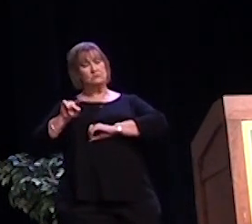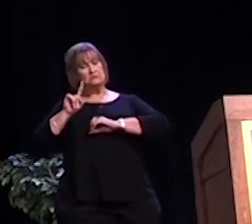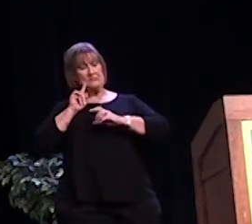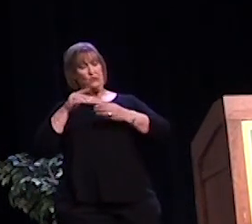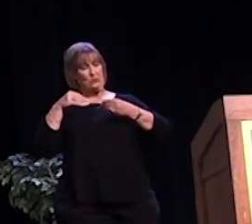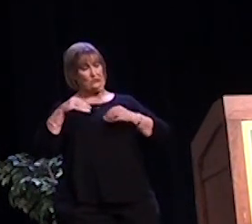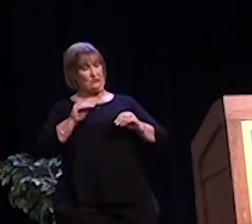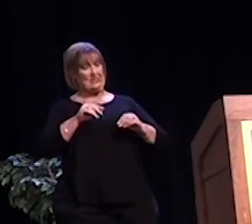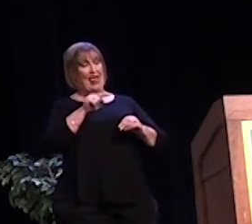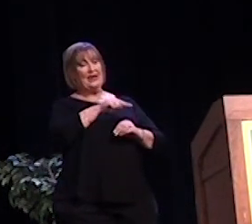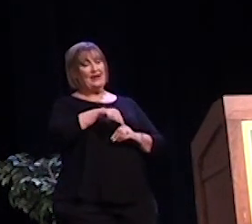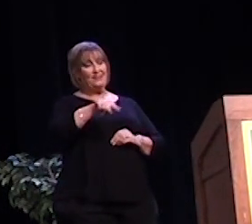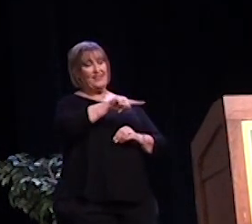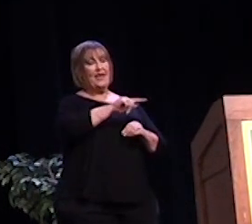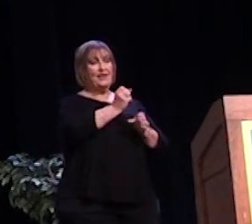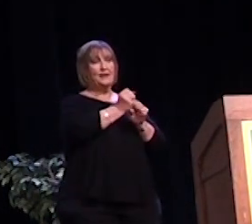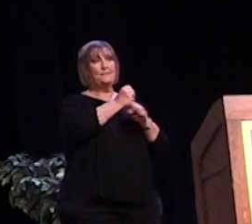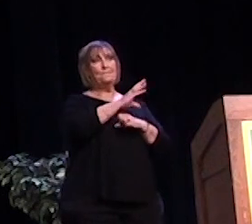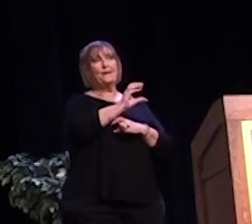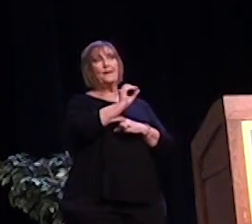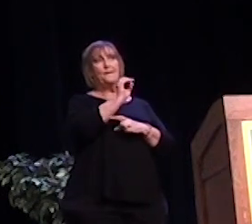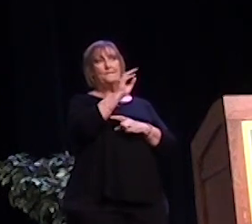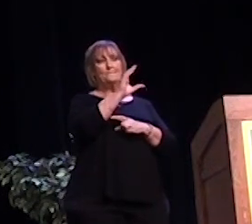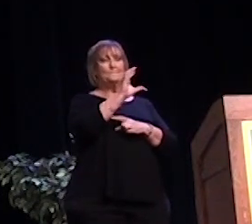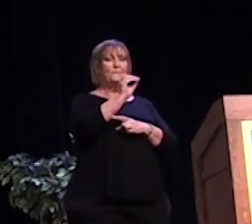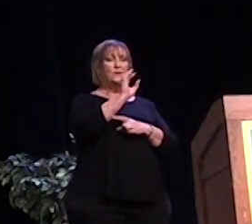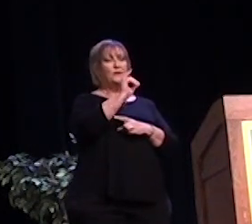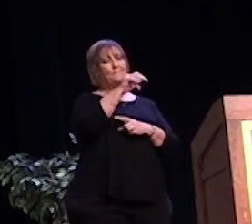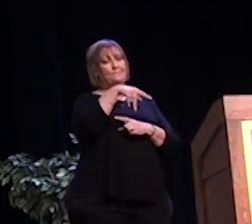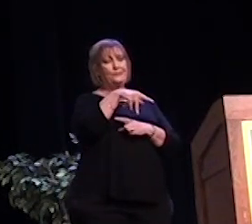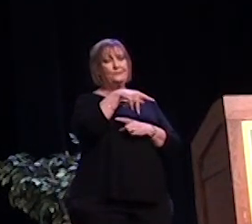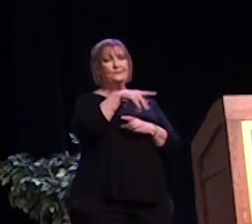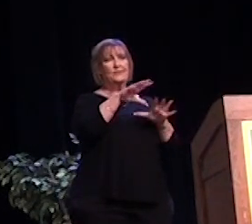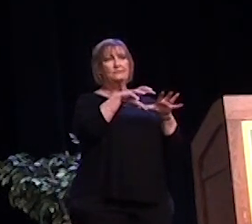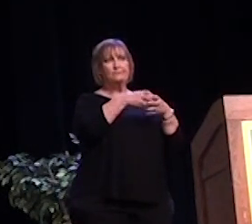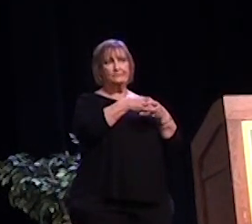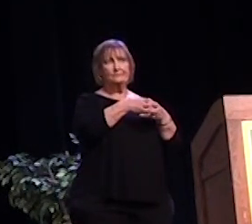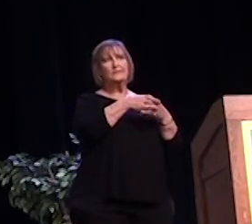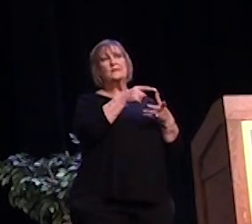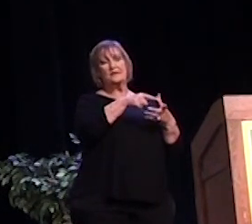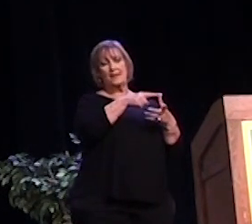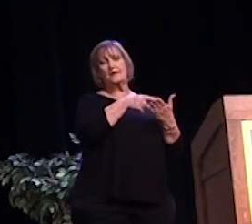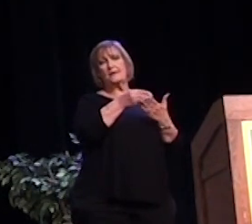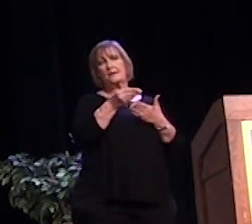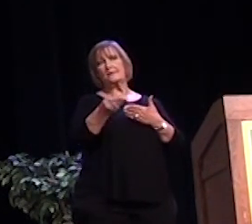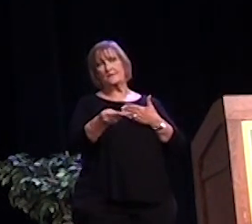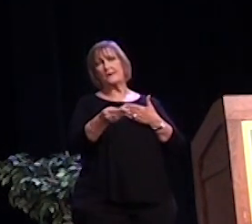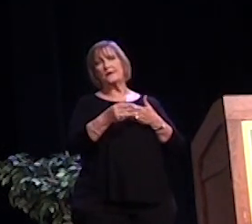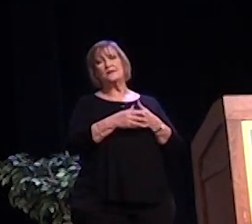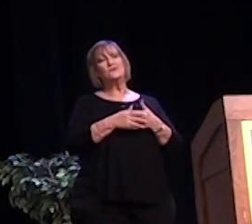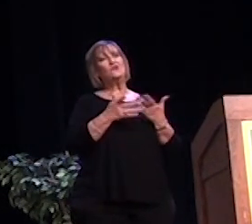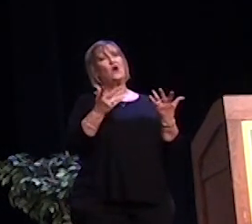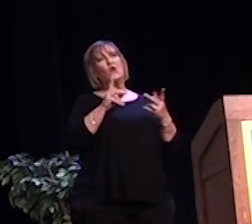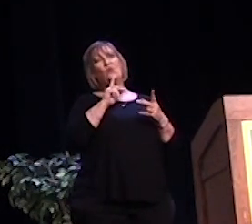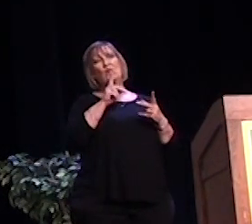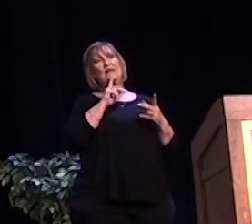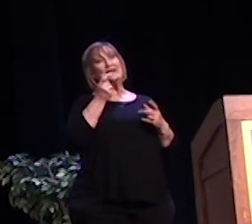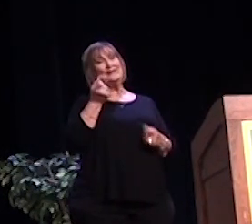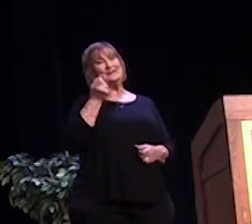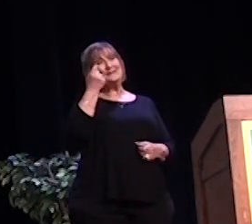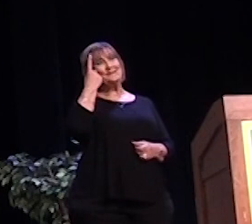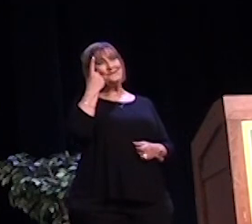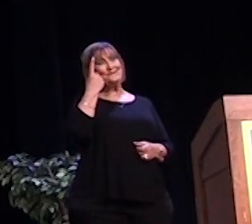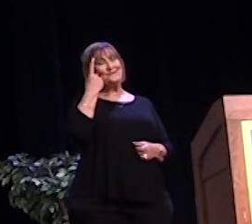to the question we had about barriers, one of them is the misconception to sellers is my residents would never be able to do that. So it's really just